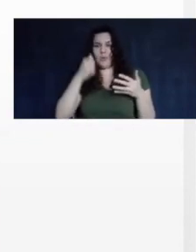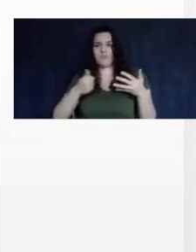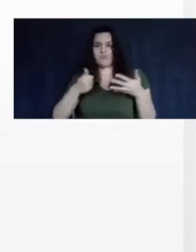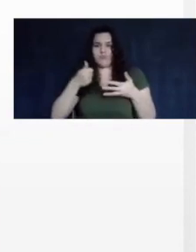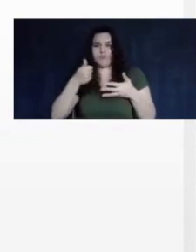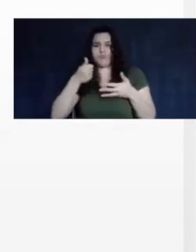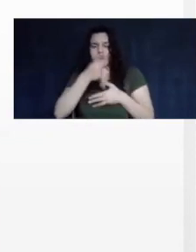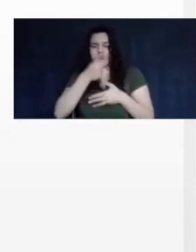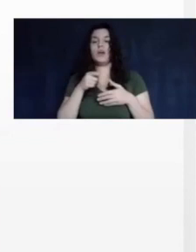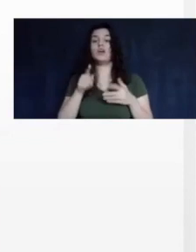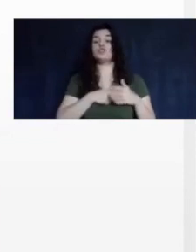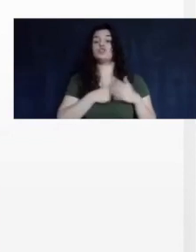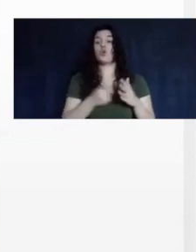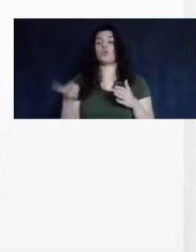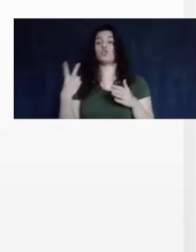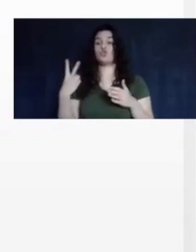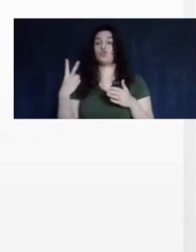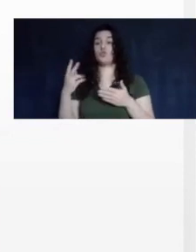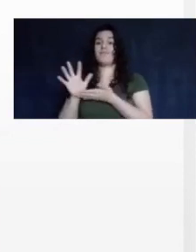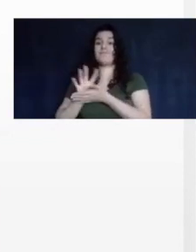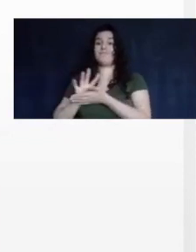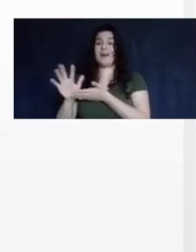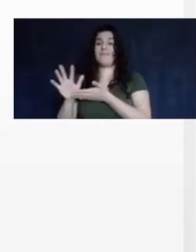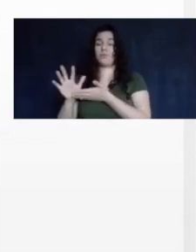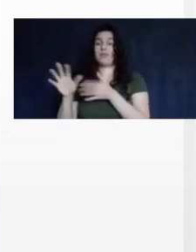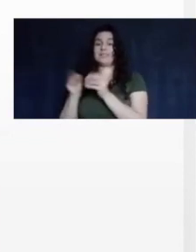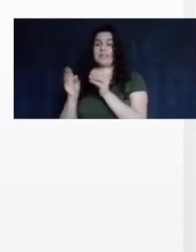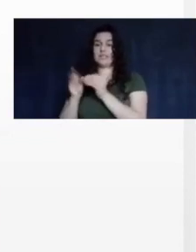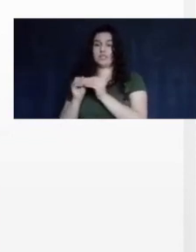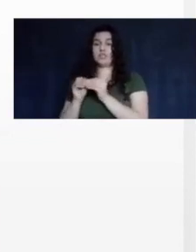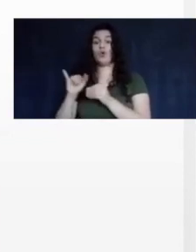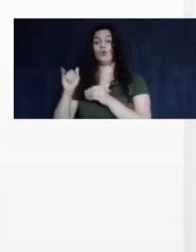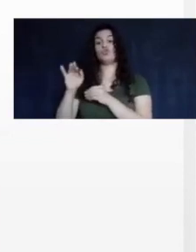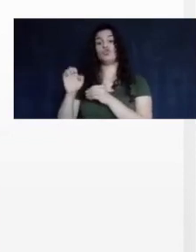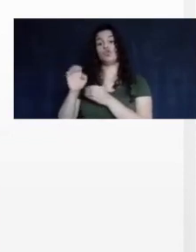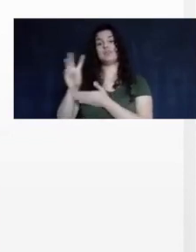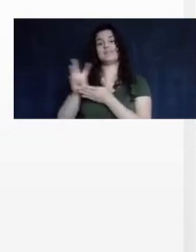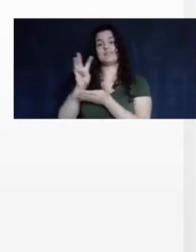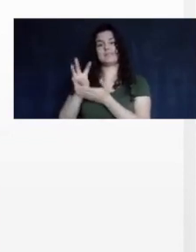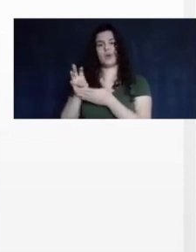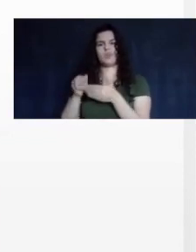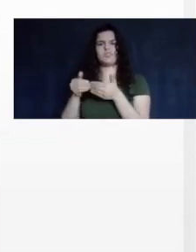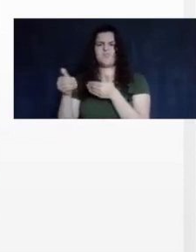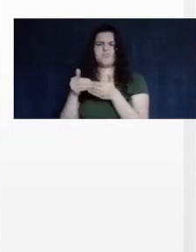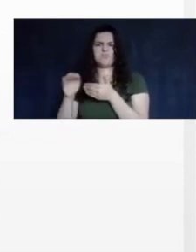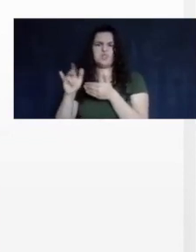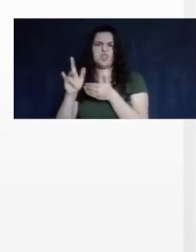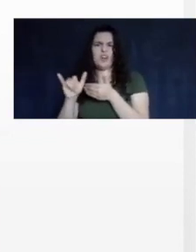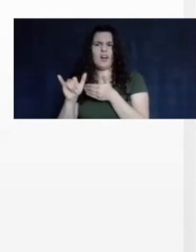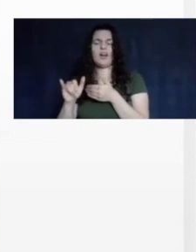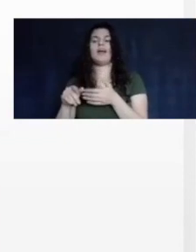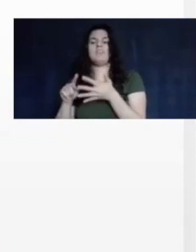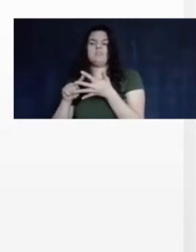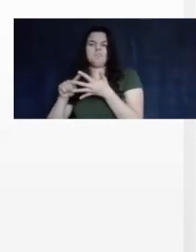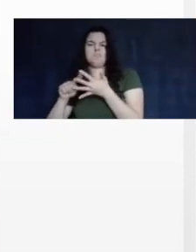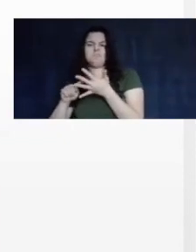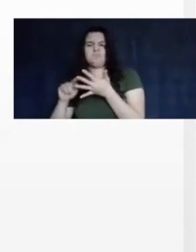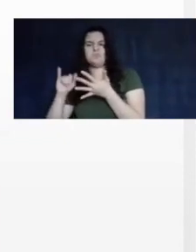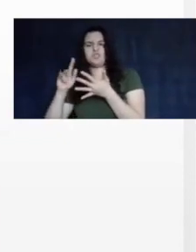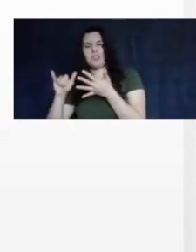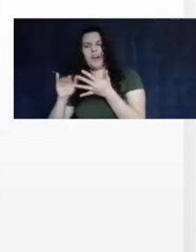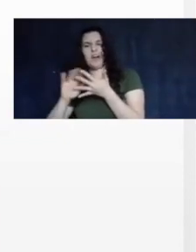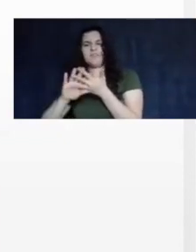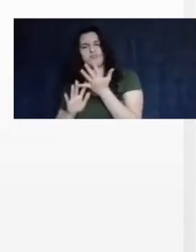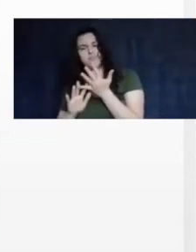with 6 hours, beginning in June, running to early July, and then early July into early August. And that kind of gets our